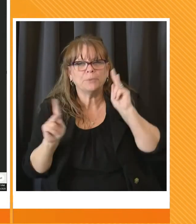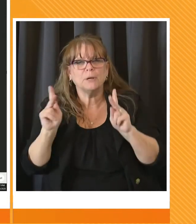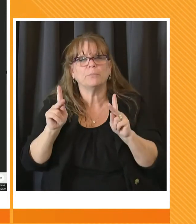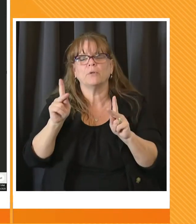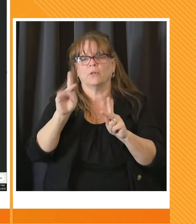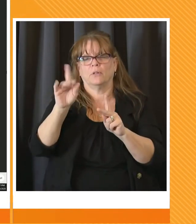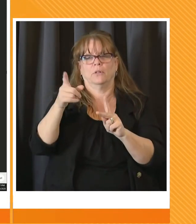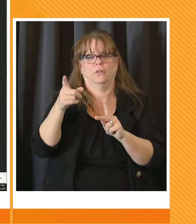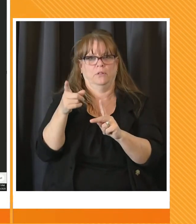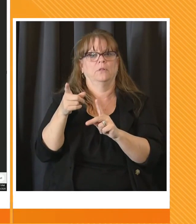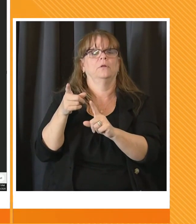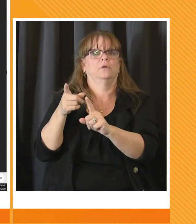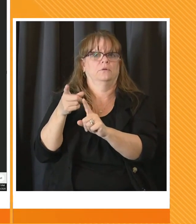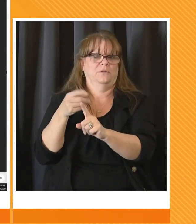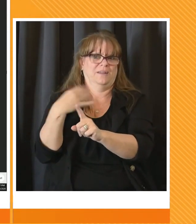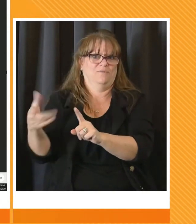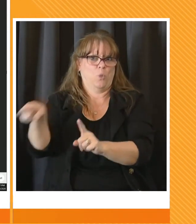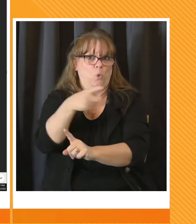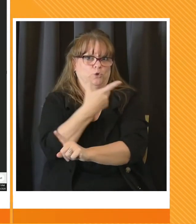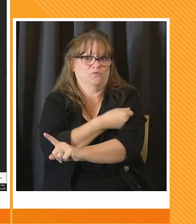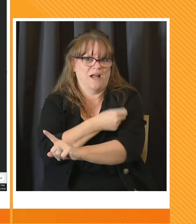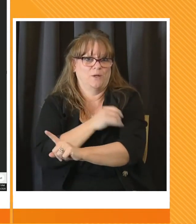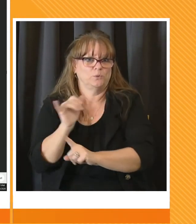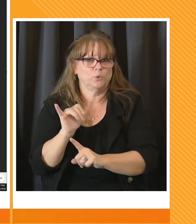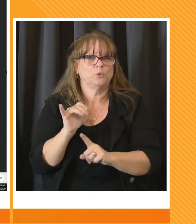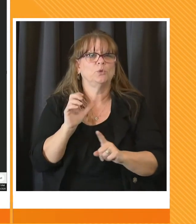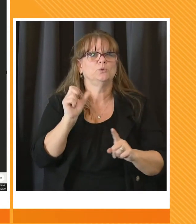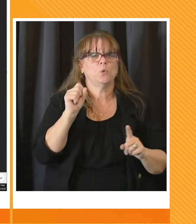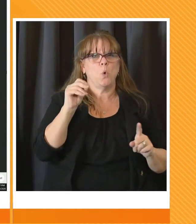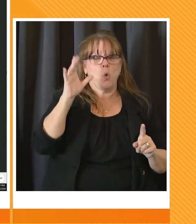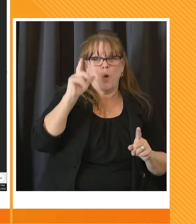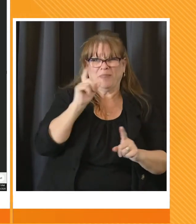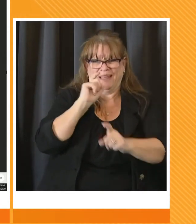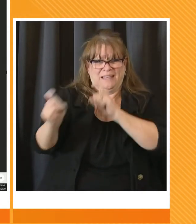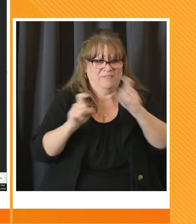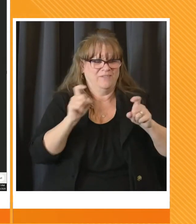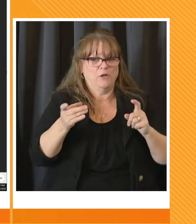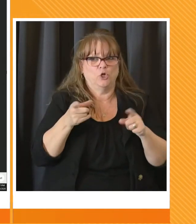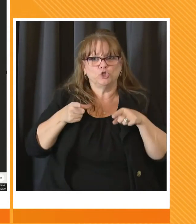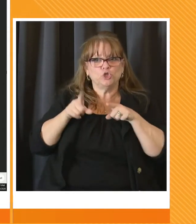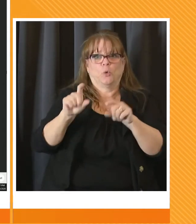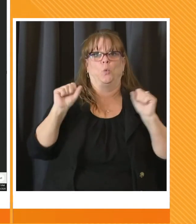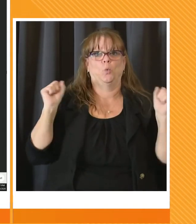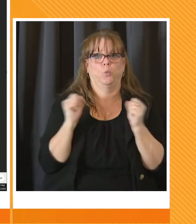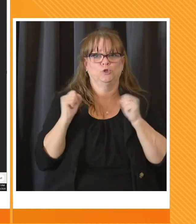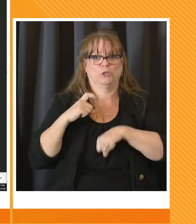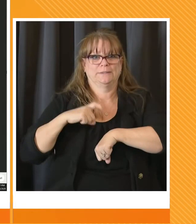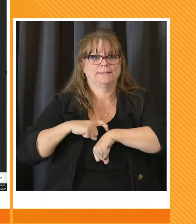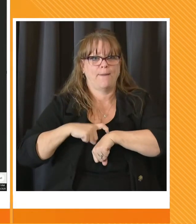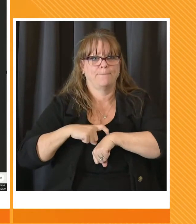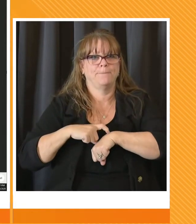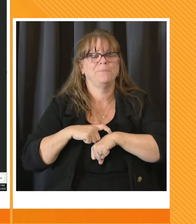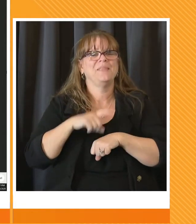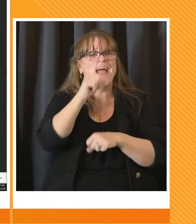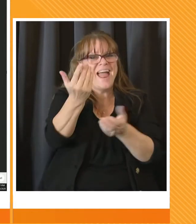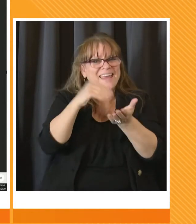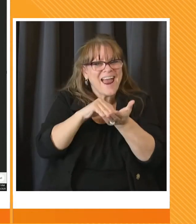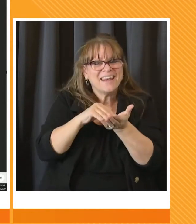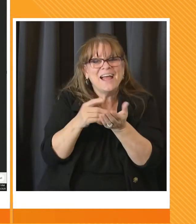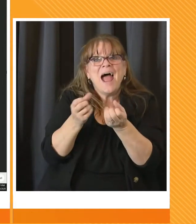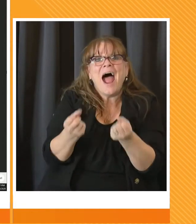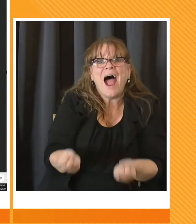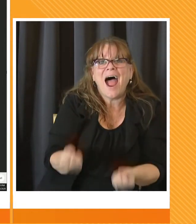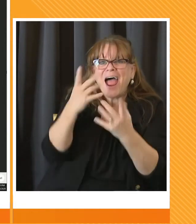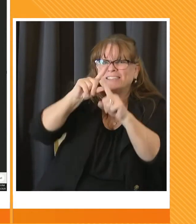of these timelines are subject to change based on the supply chain from the federal government. As we move into phase 2, we put our focus